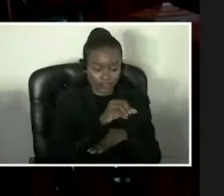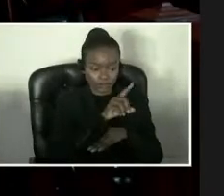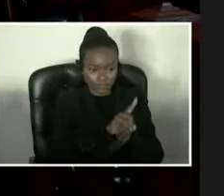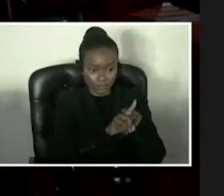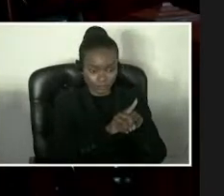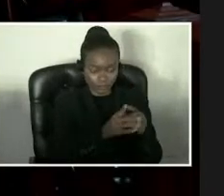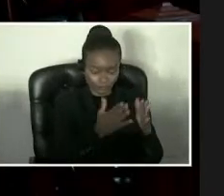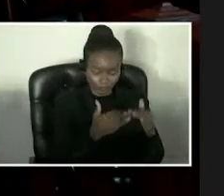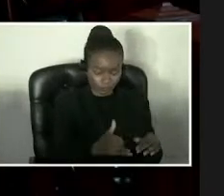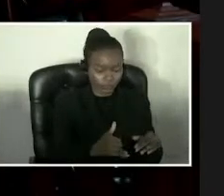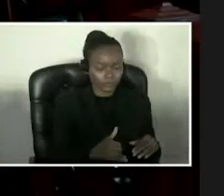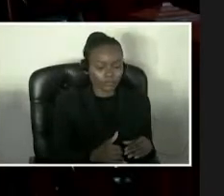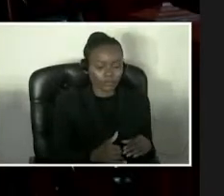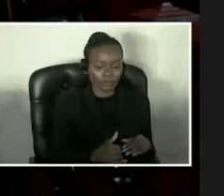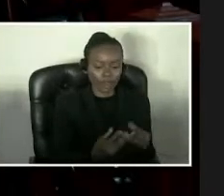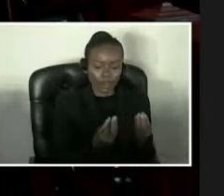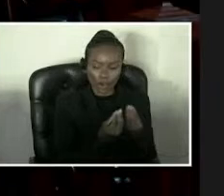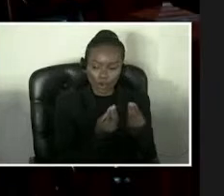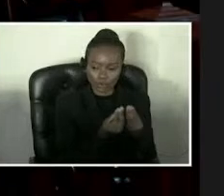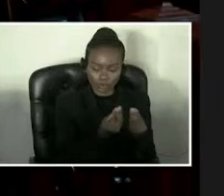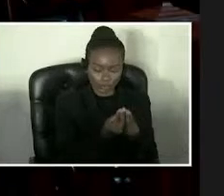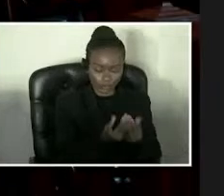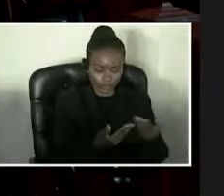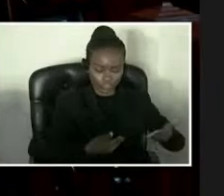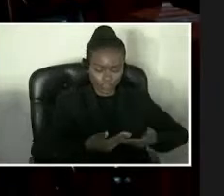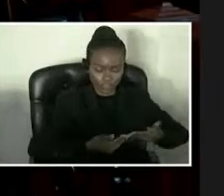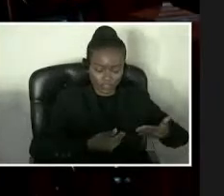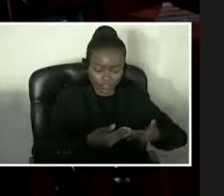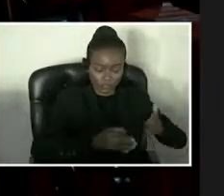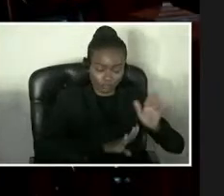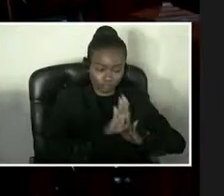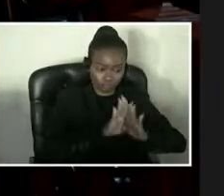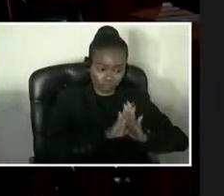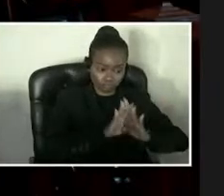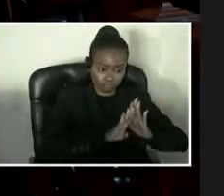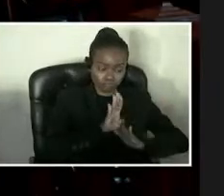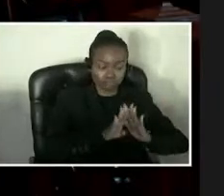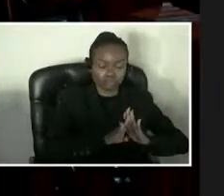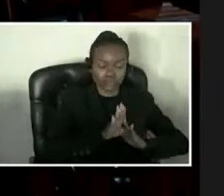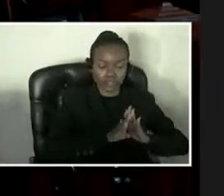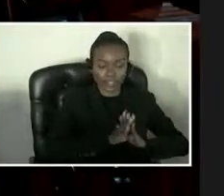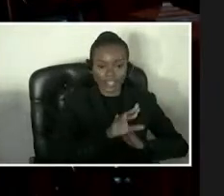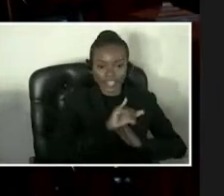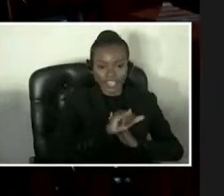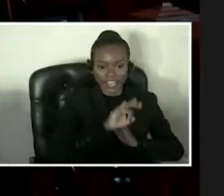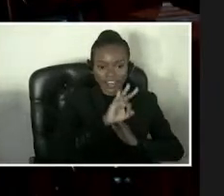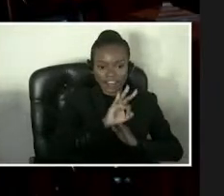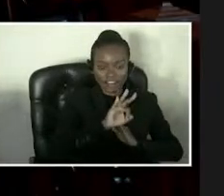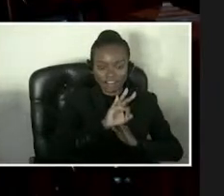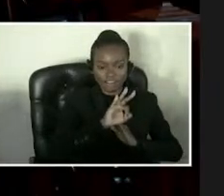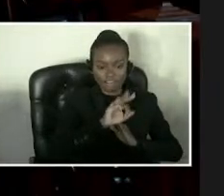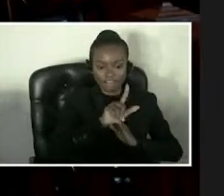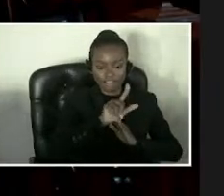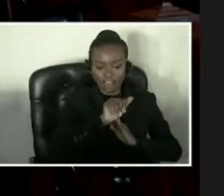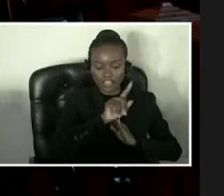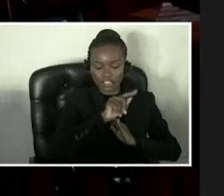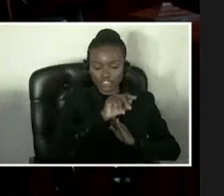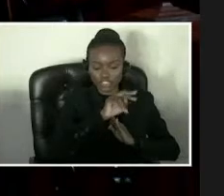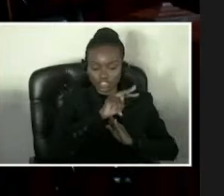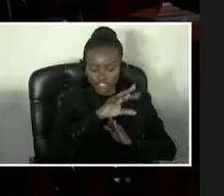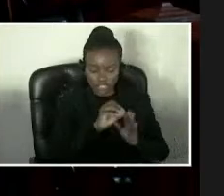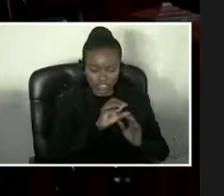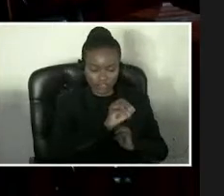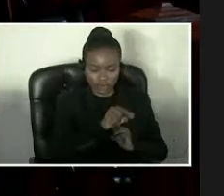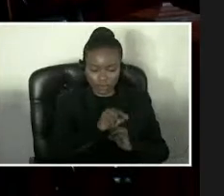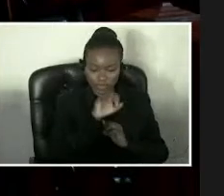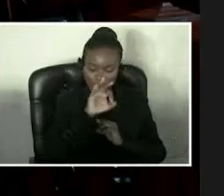services also grow below inflation at 0.8 because of budget cards this will impact the department's ability